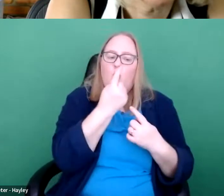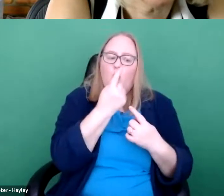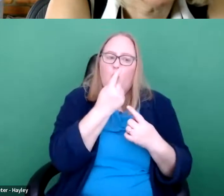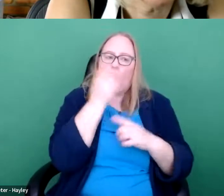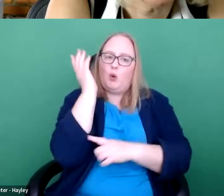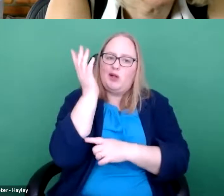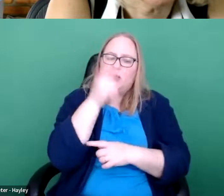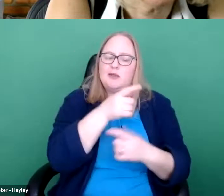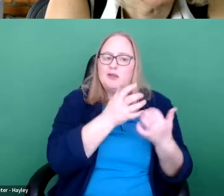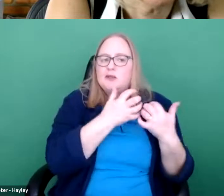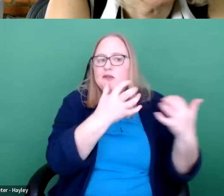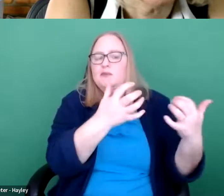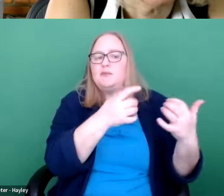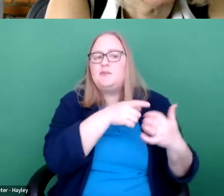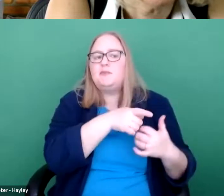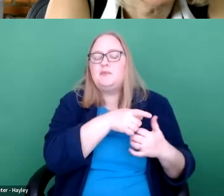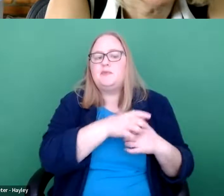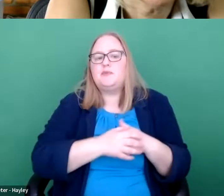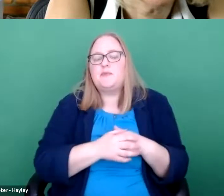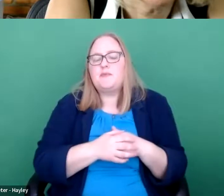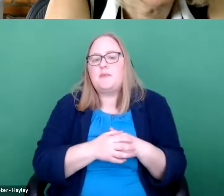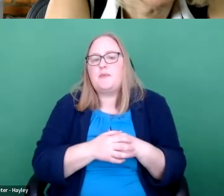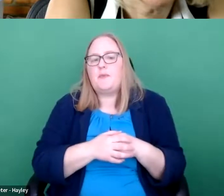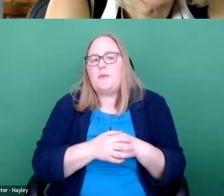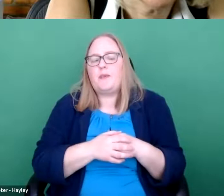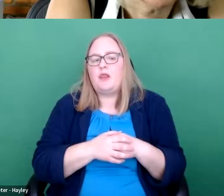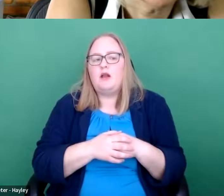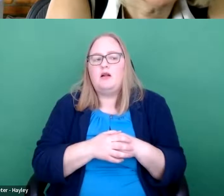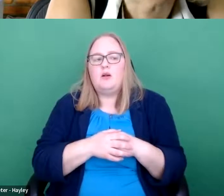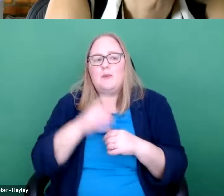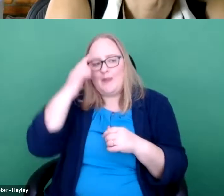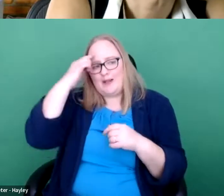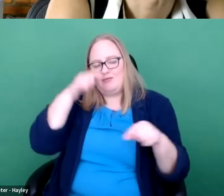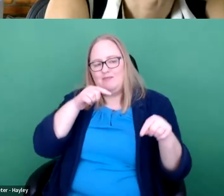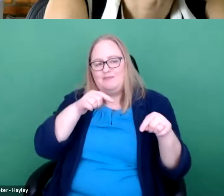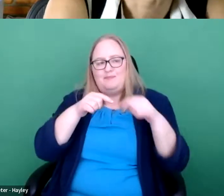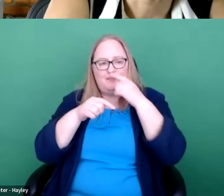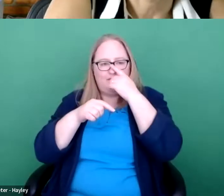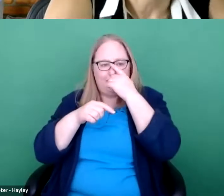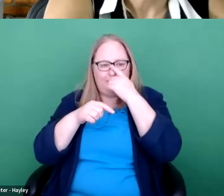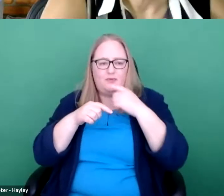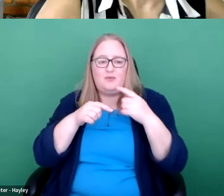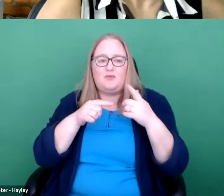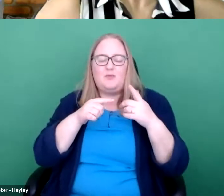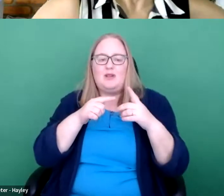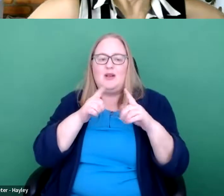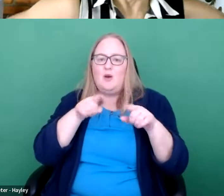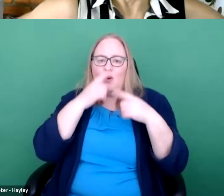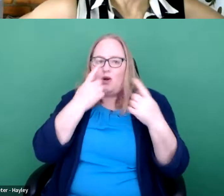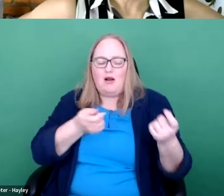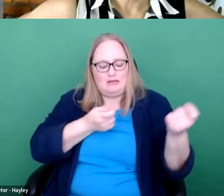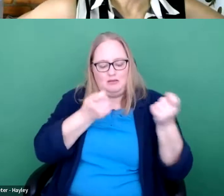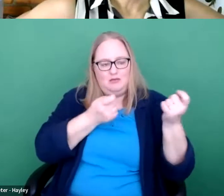that framework can't really deal with very well. And it's only when you start paying attention to who within these movements gets to